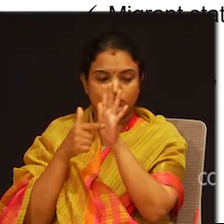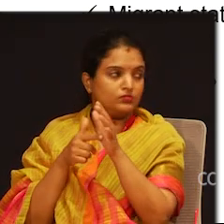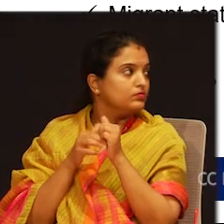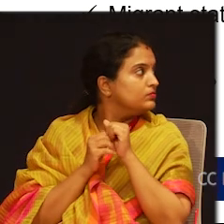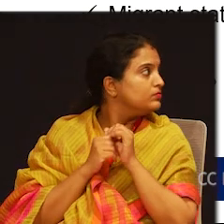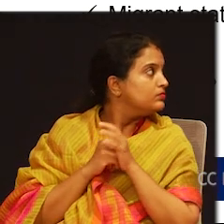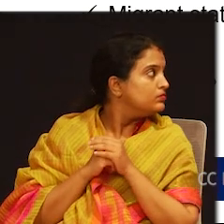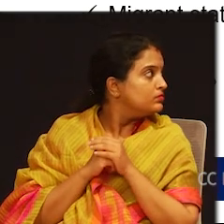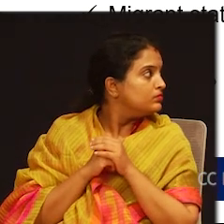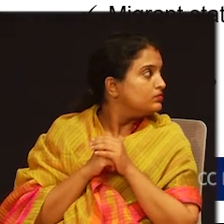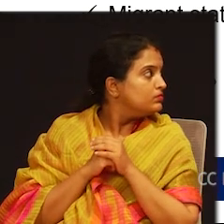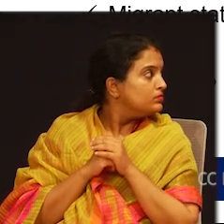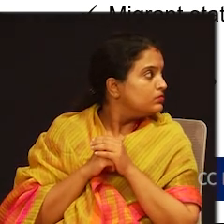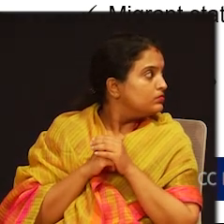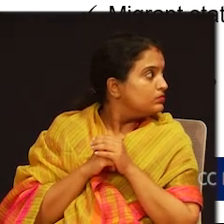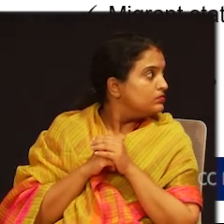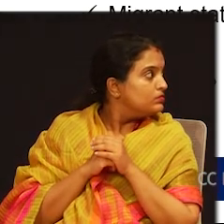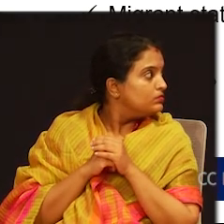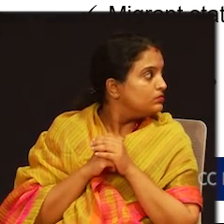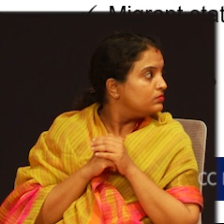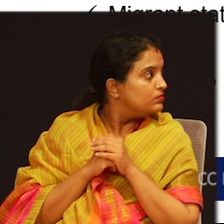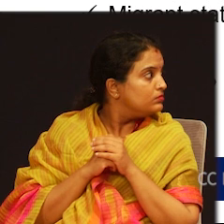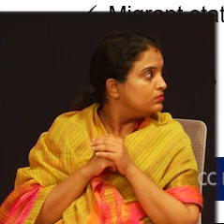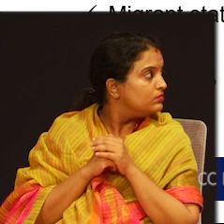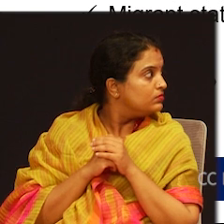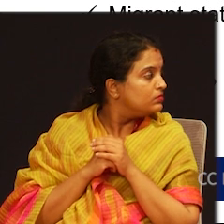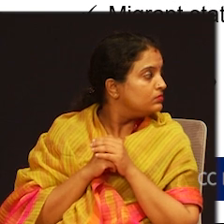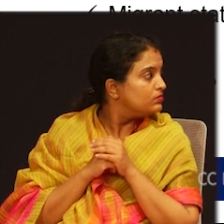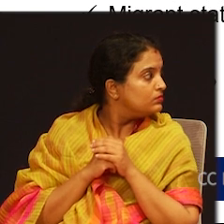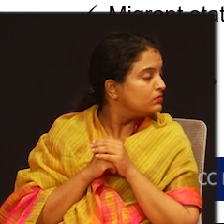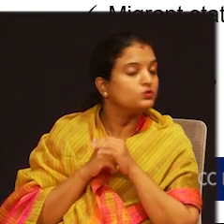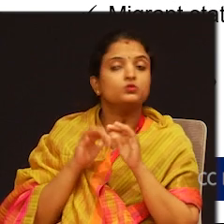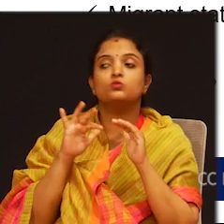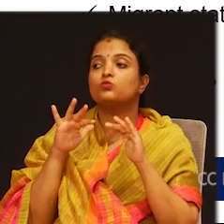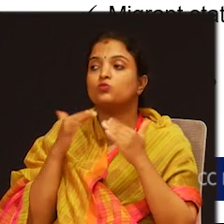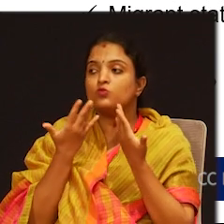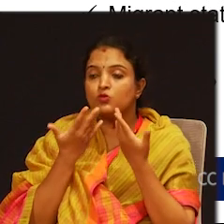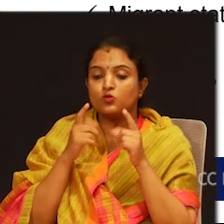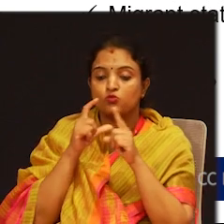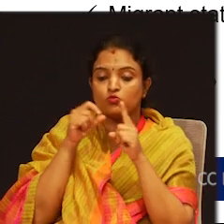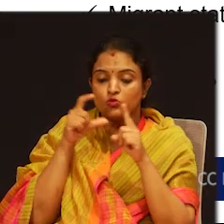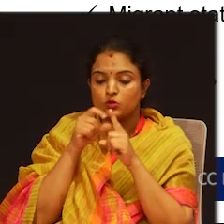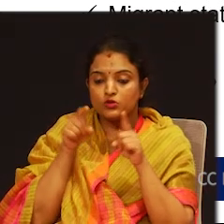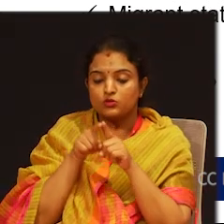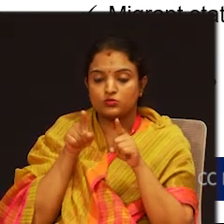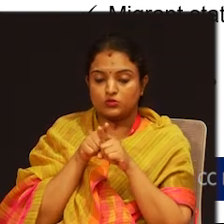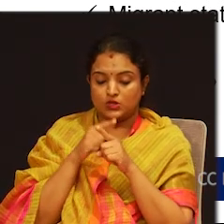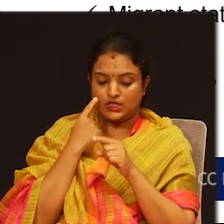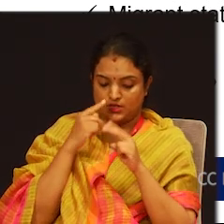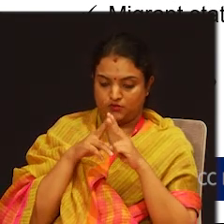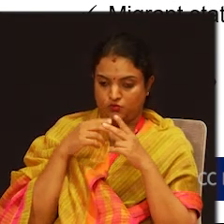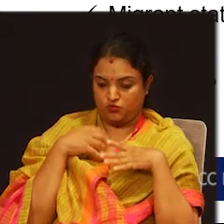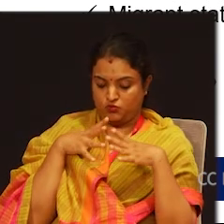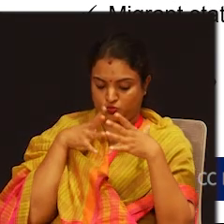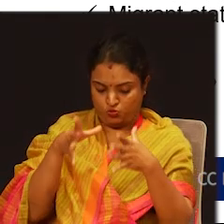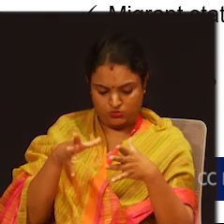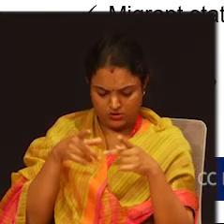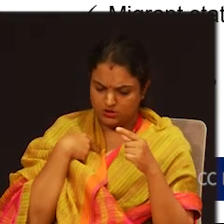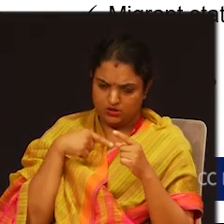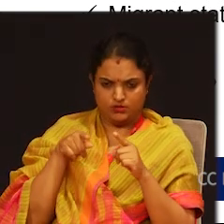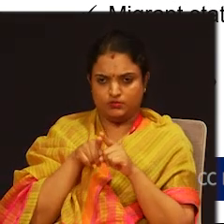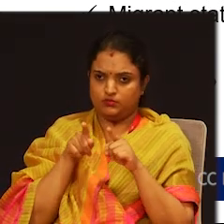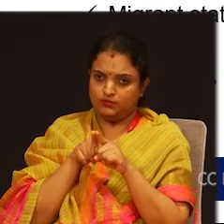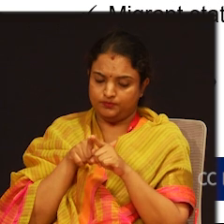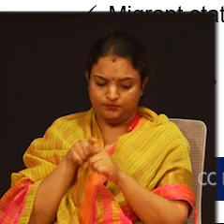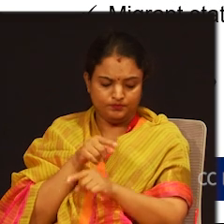slide for this PPT for you to think later on. But what do we mean when I say that we are not going to